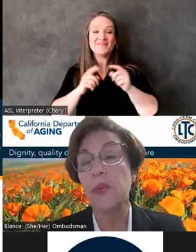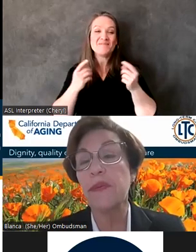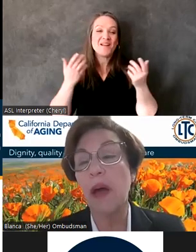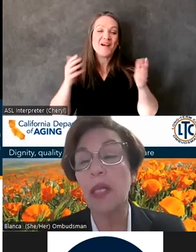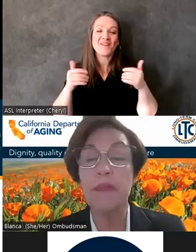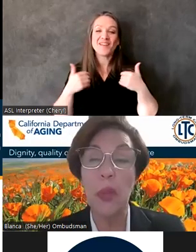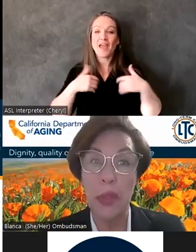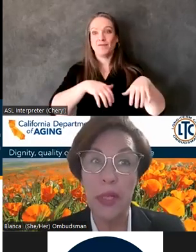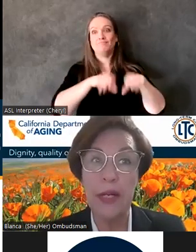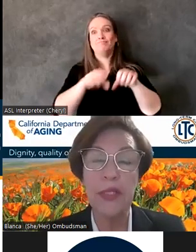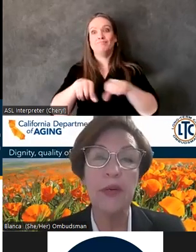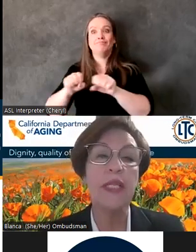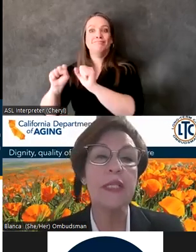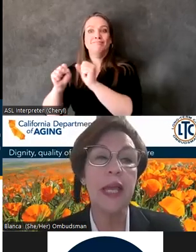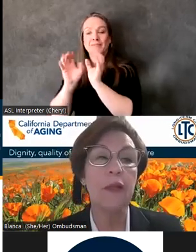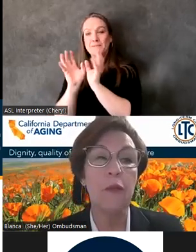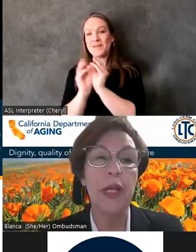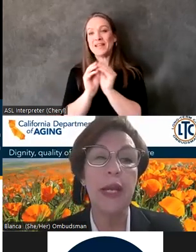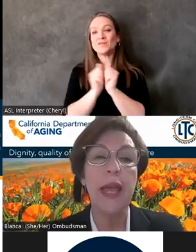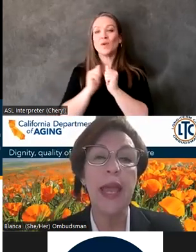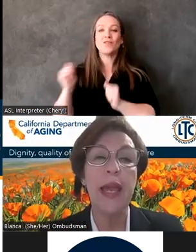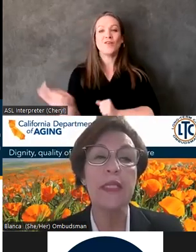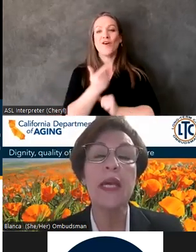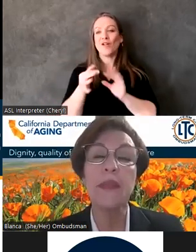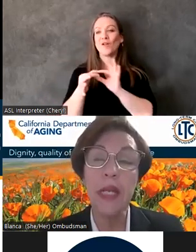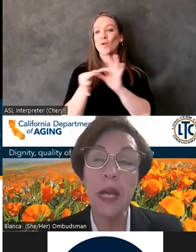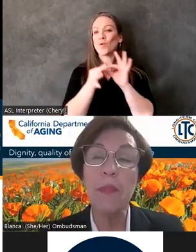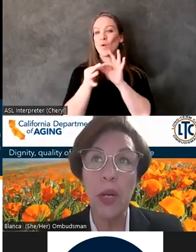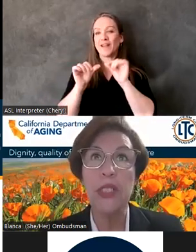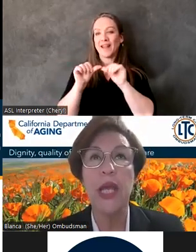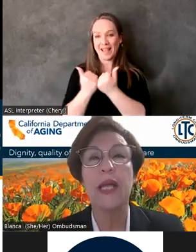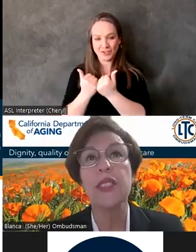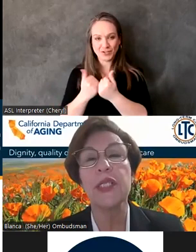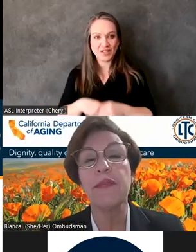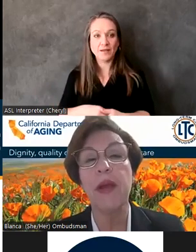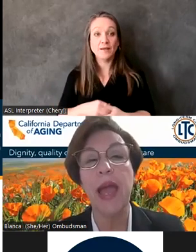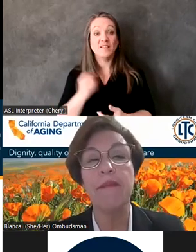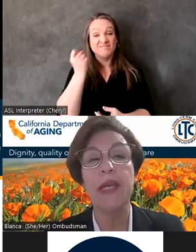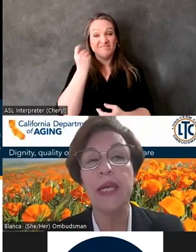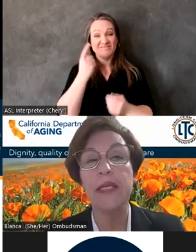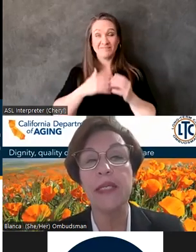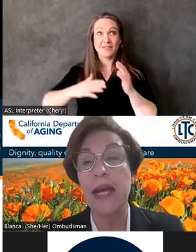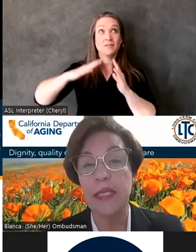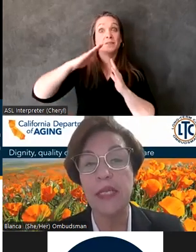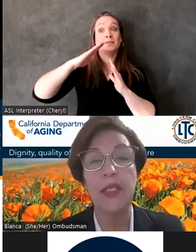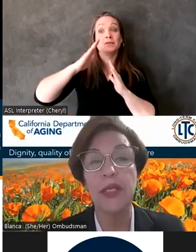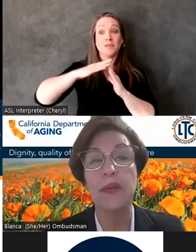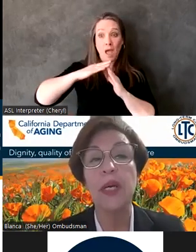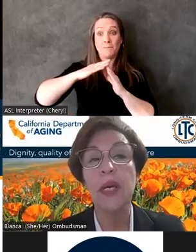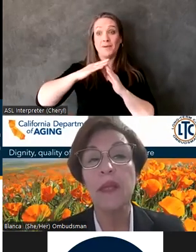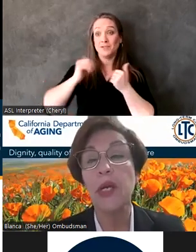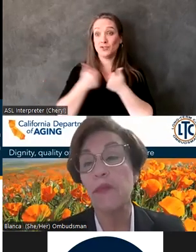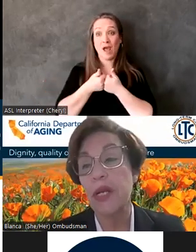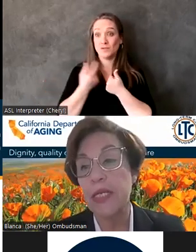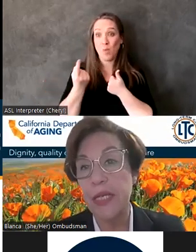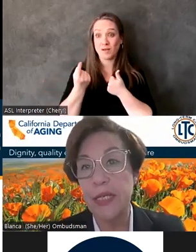meetings with all of the coordinators across California. And the number one challenge that they're having is access to